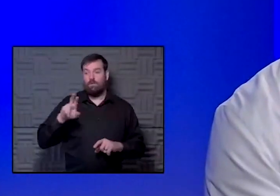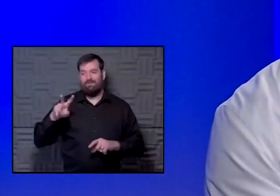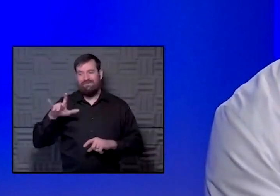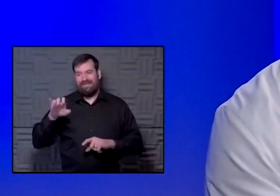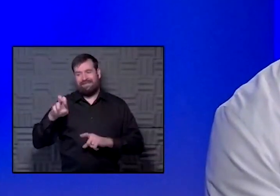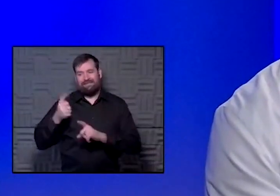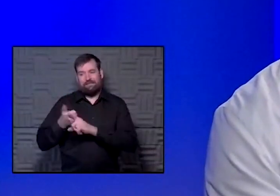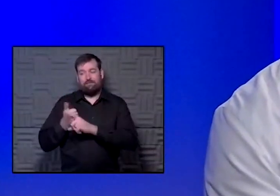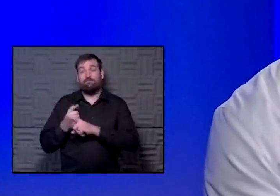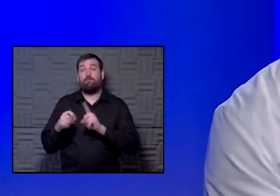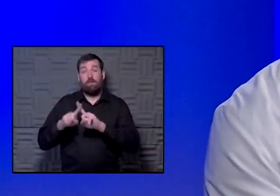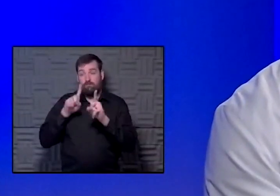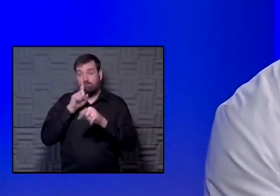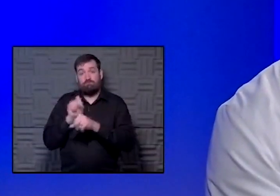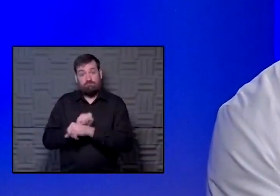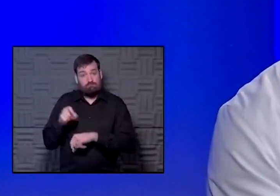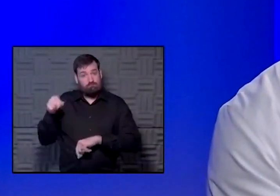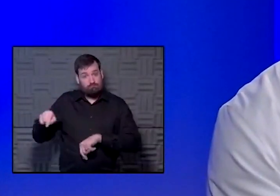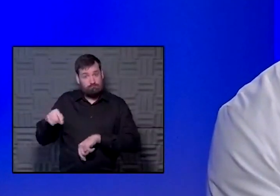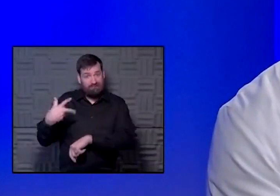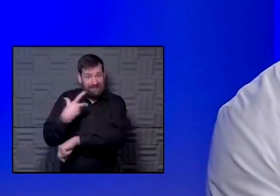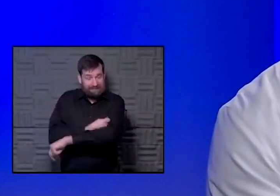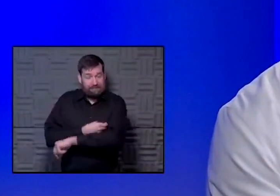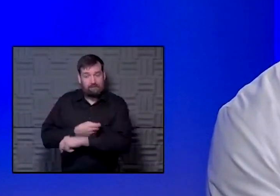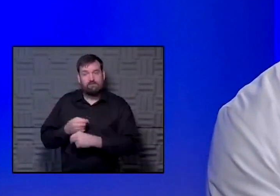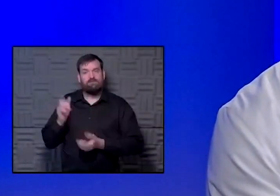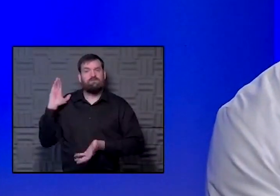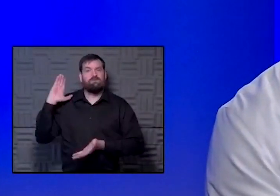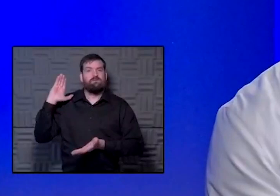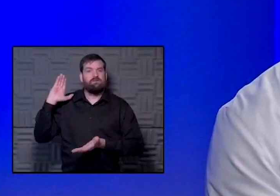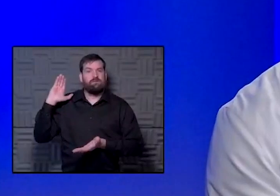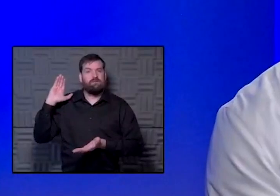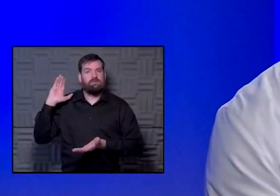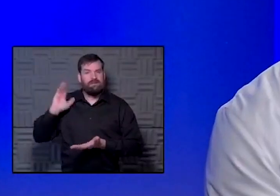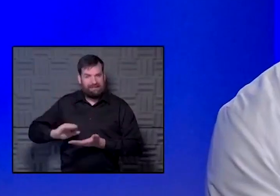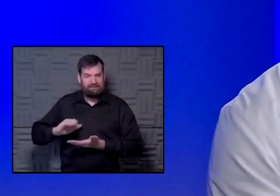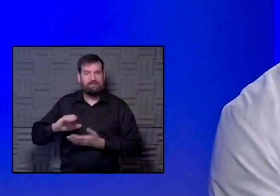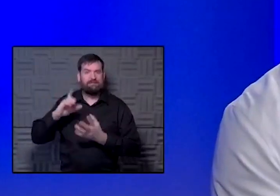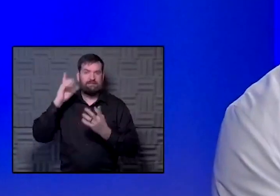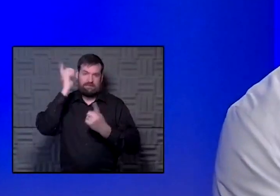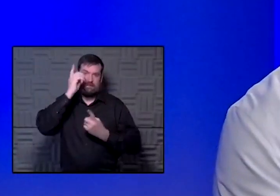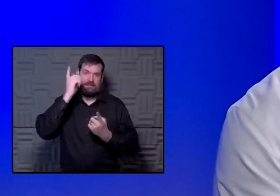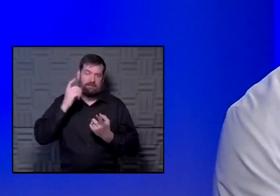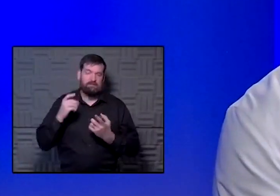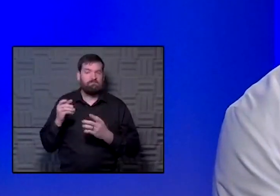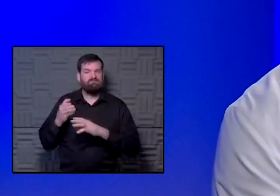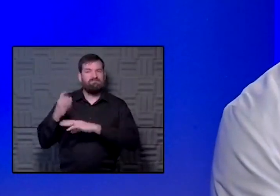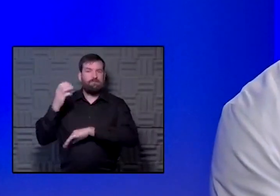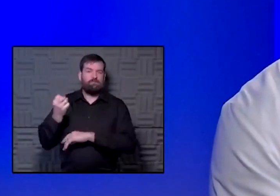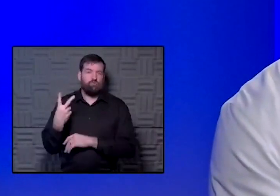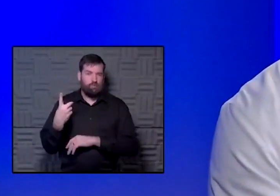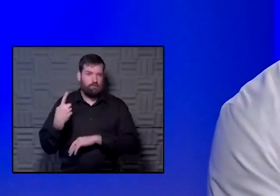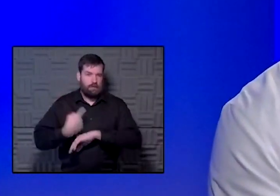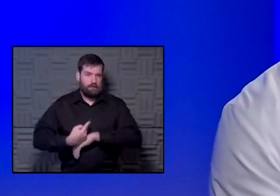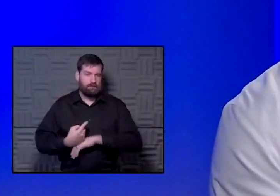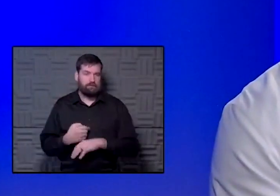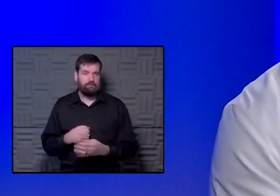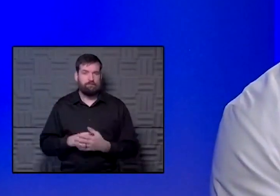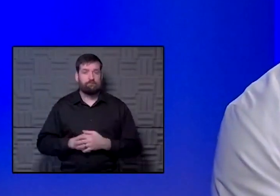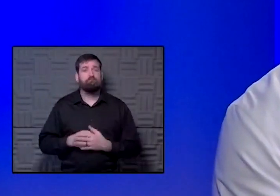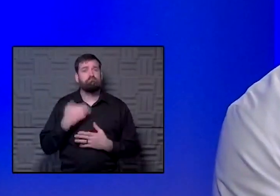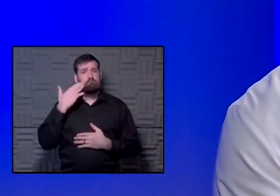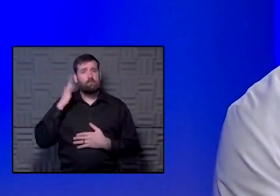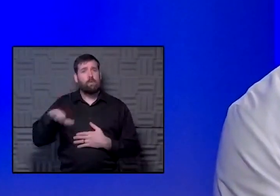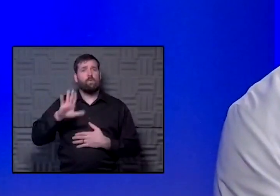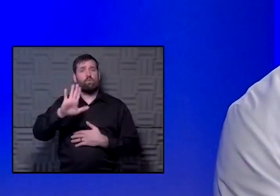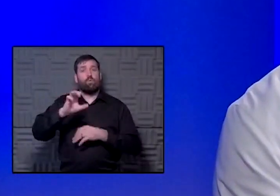those people that actually got the vaccine had a lower rate of actually getting the disease, and that's after 12 days. We know your